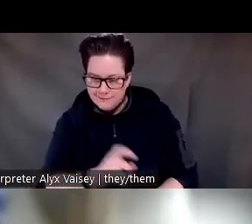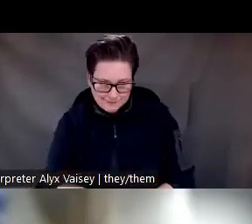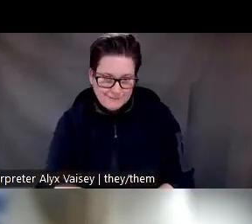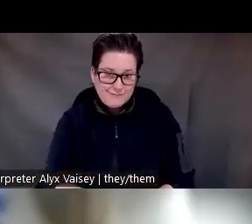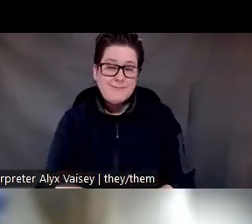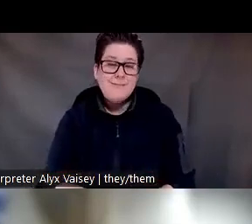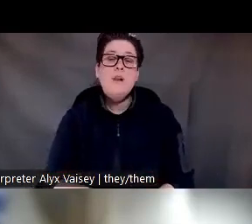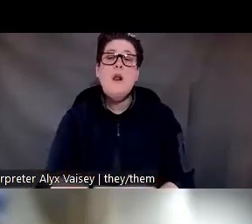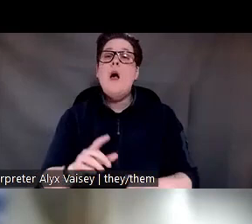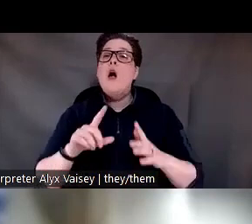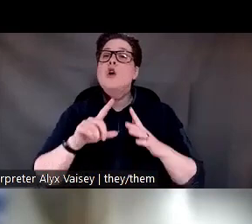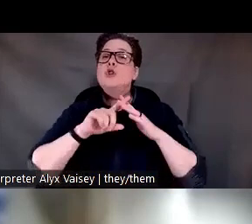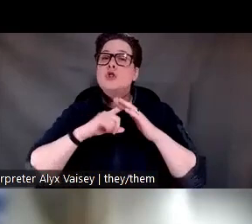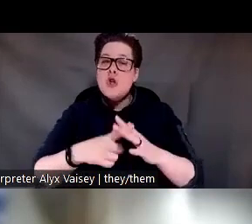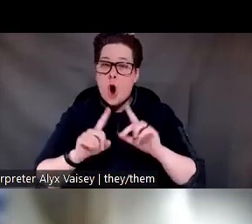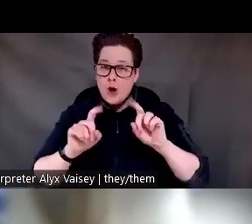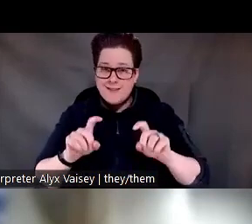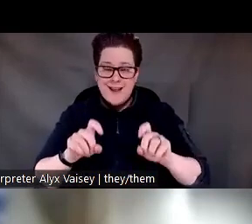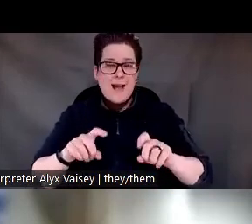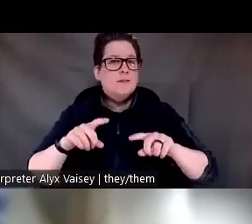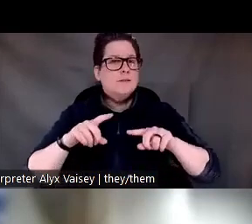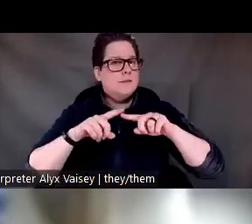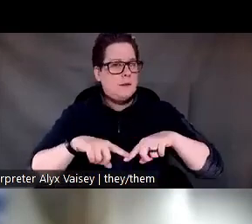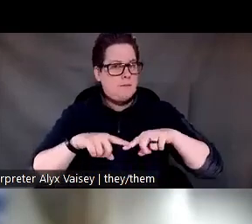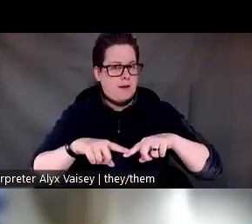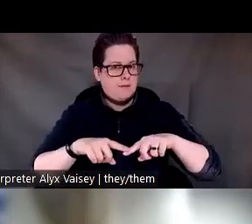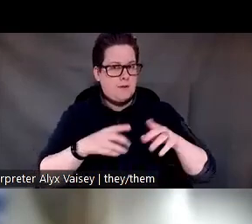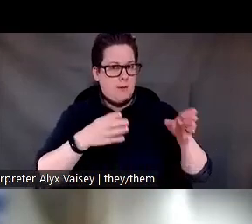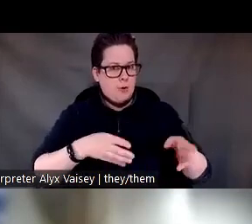should start screening differs from person to person.